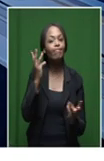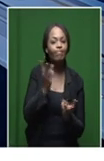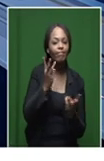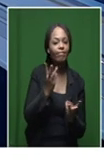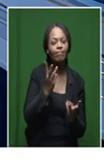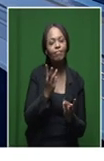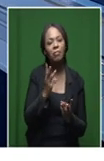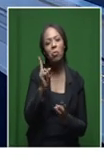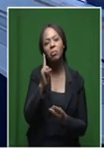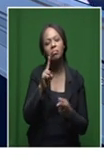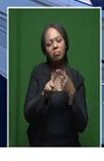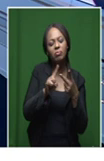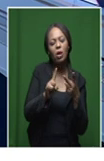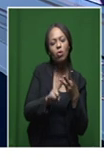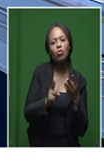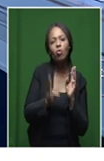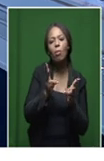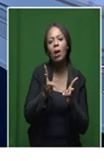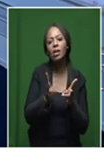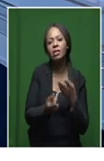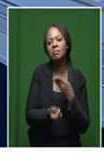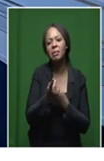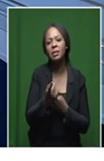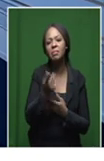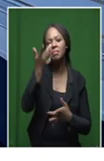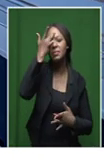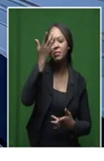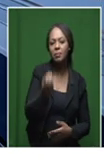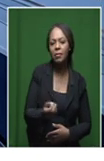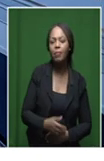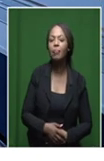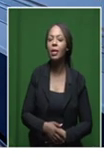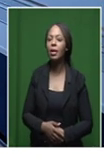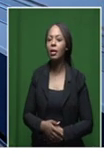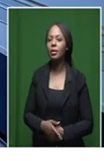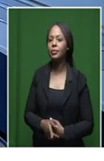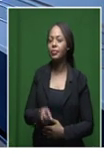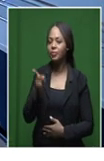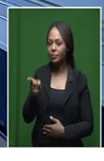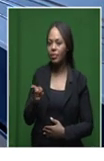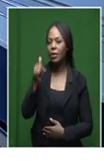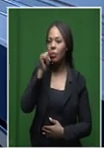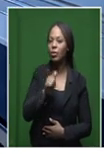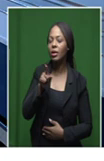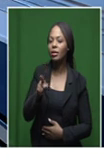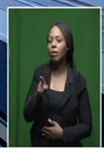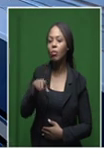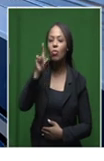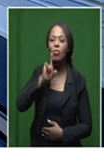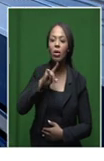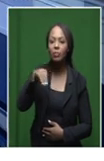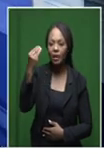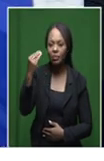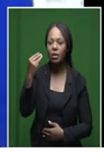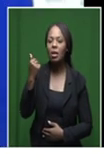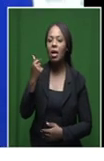time. What are some of the common problems that you've had to face? Well, dementia is really important when it comes to the older